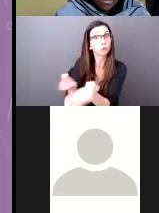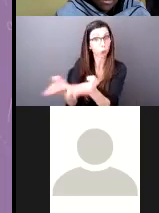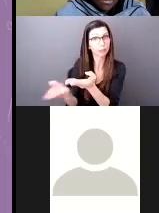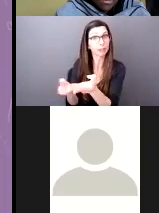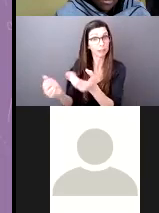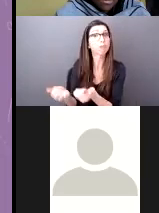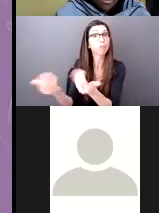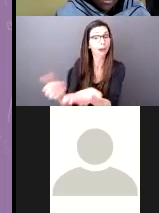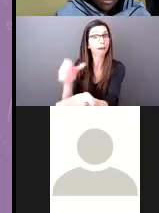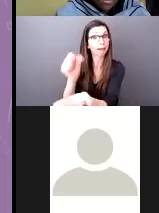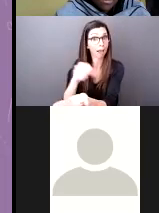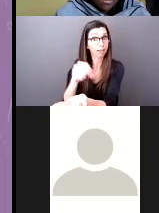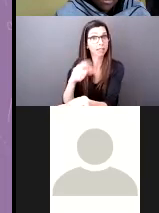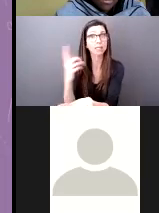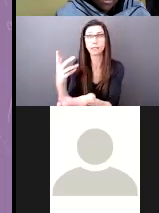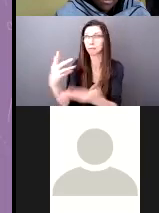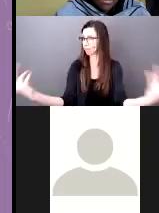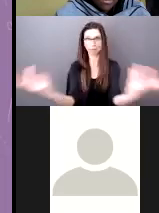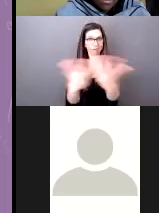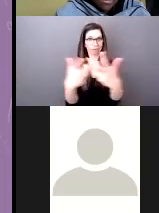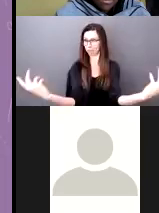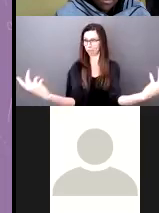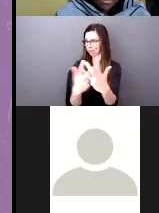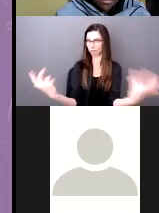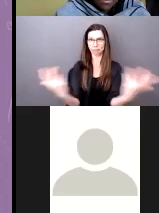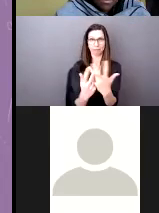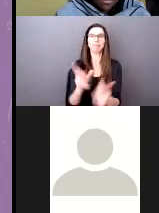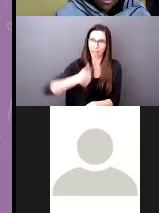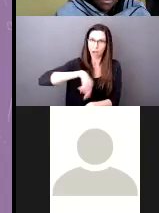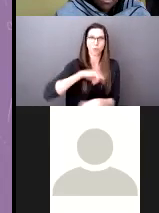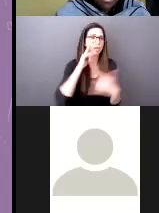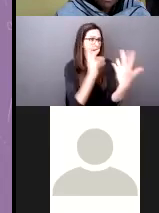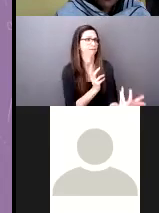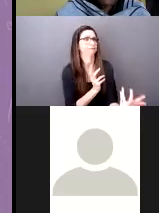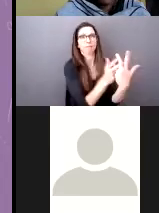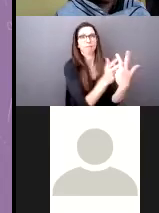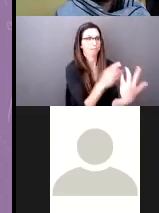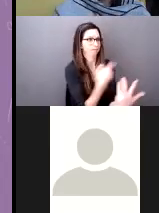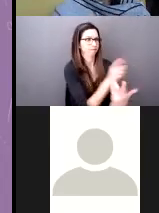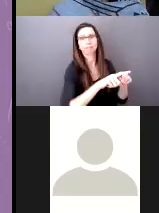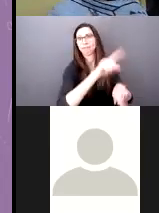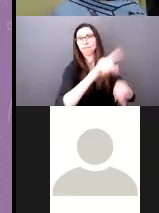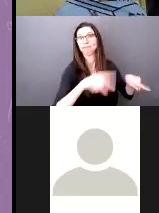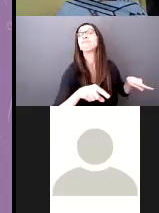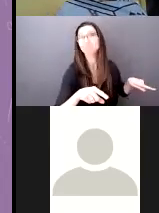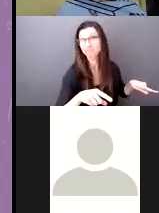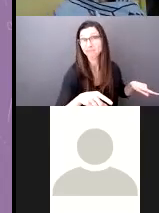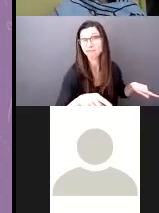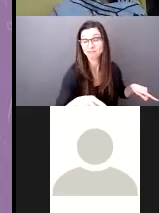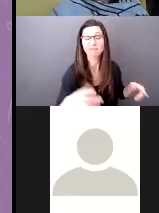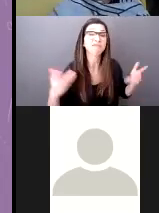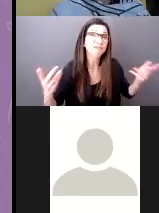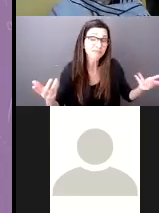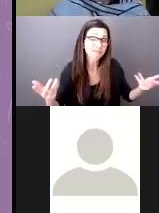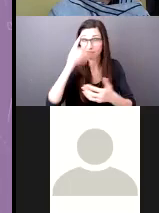communities to ensure that, we are meeting the needs of our diverse population, and really to bridge the gap in some